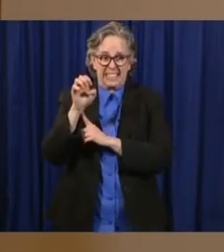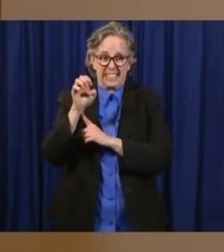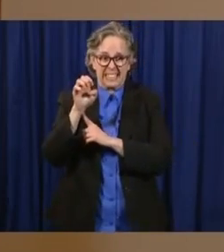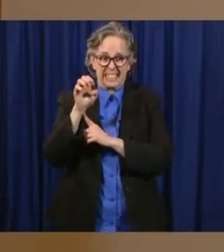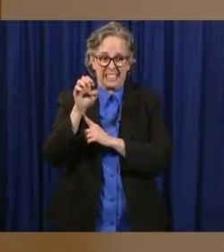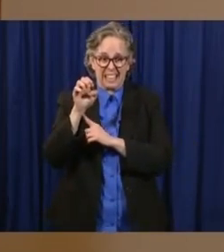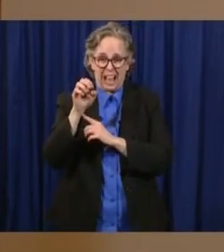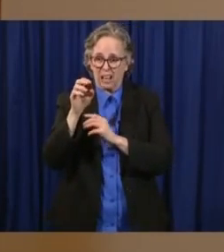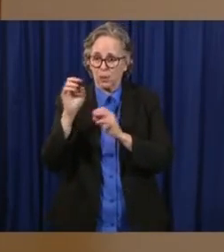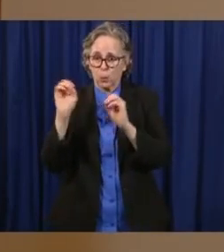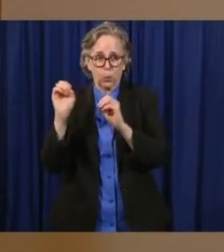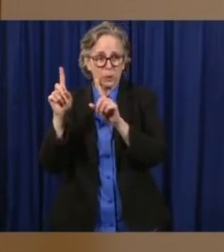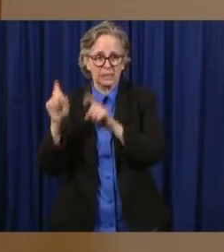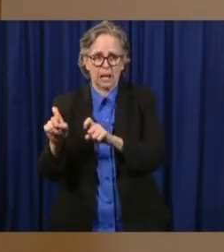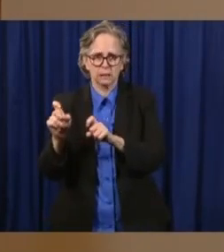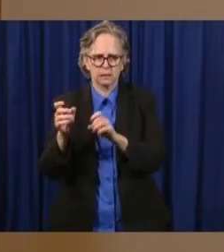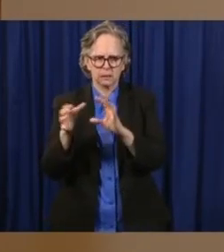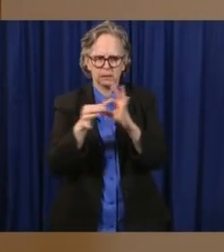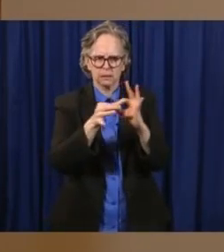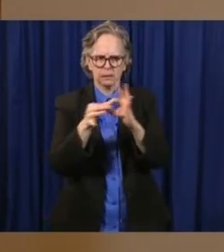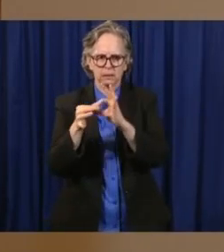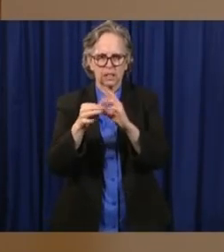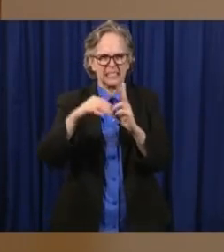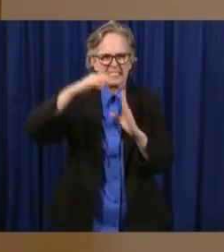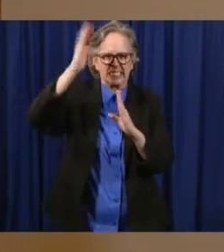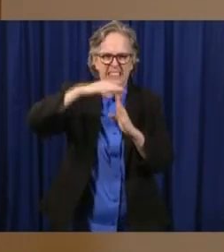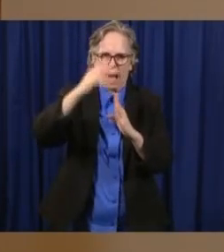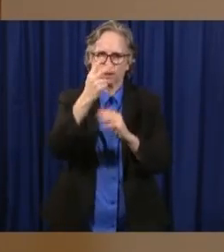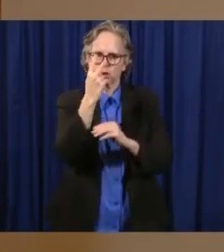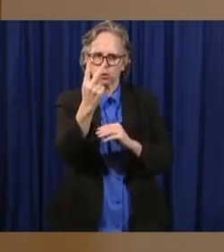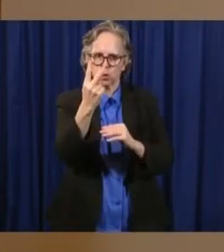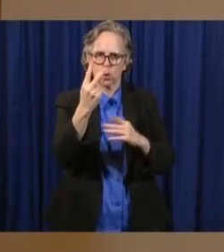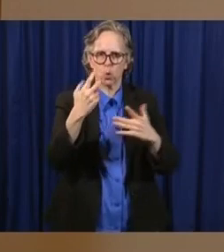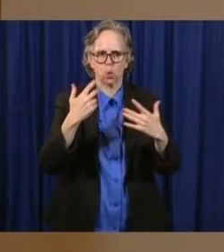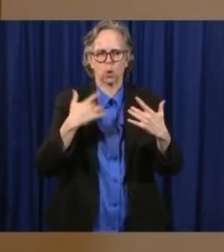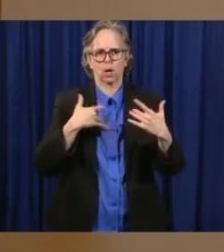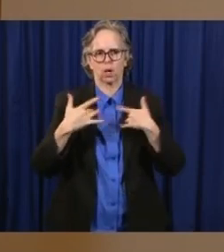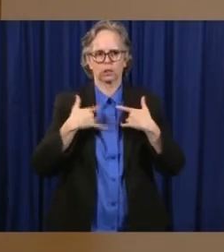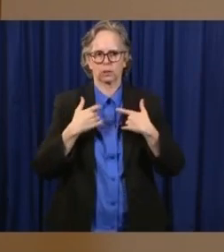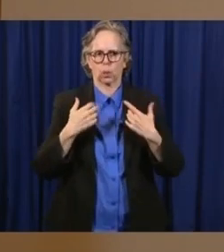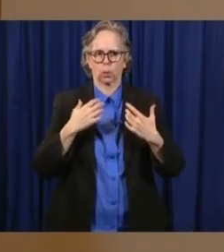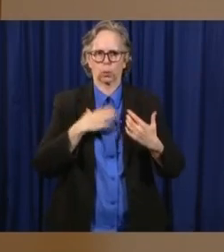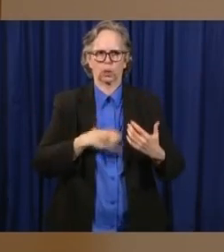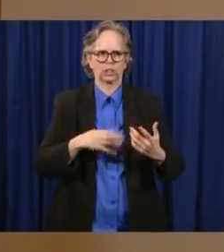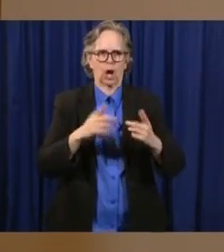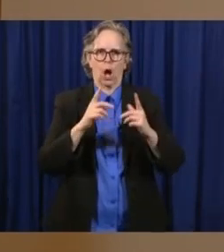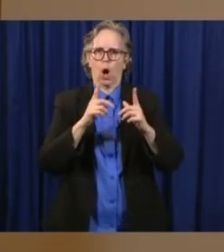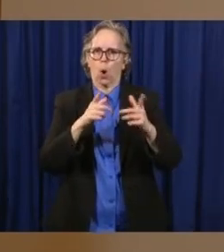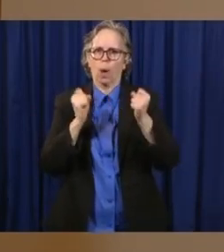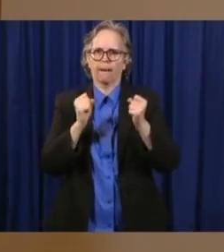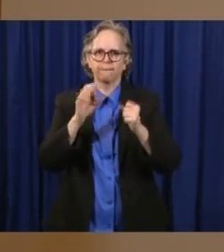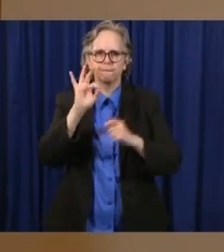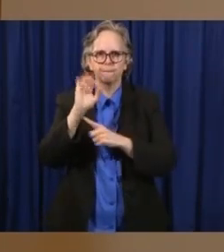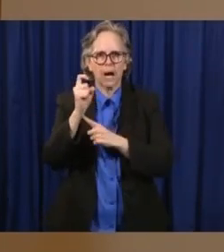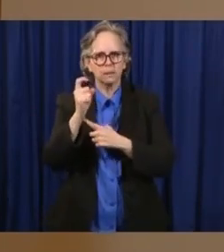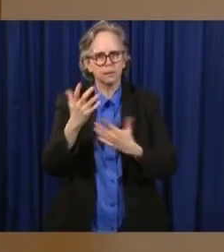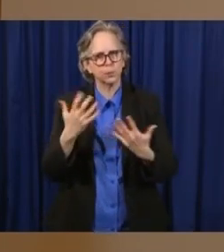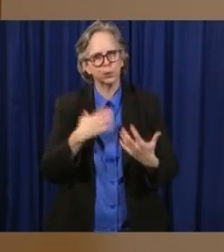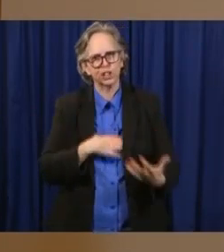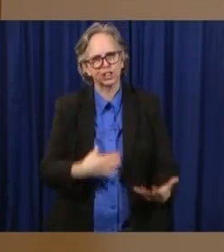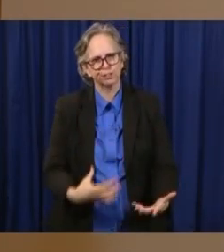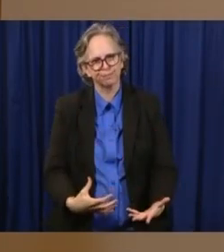which, I would love to say there is a quick fix solution right around the corner. That's why the governor is saying it's so important that people